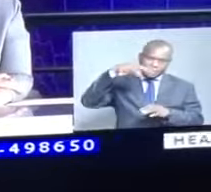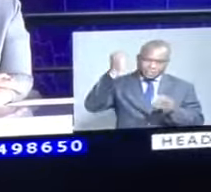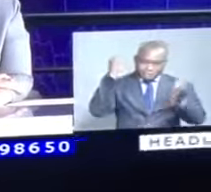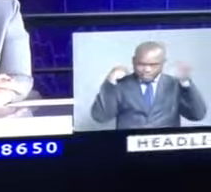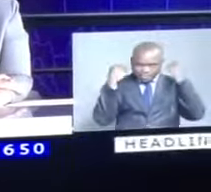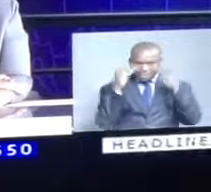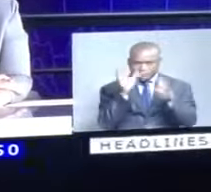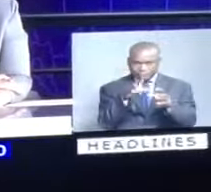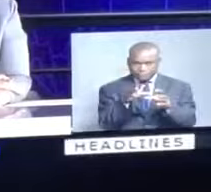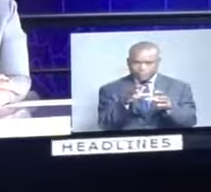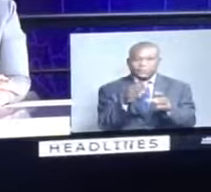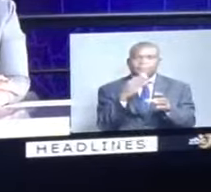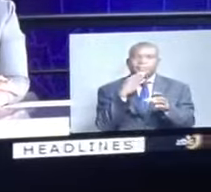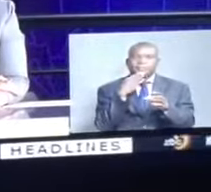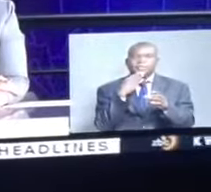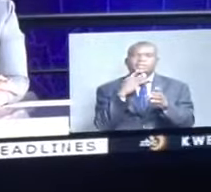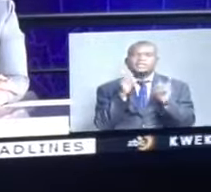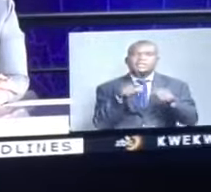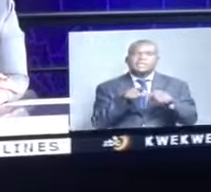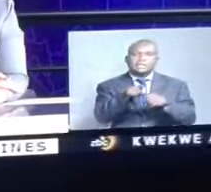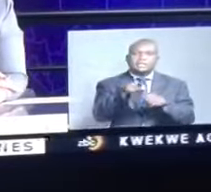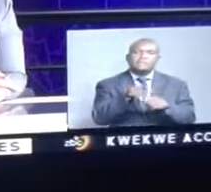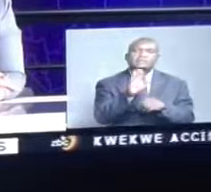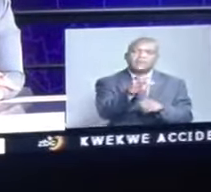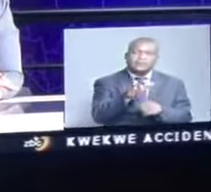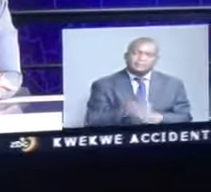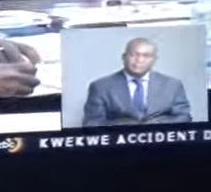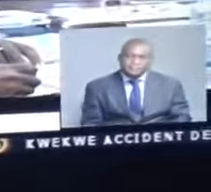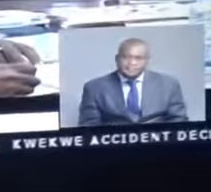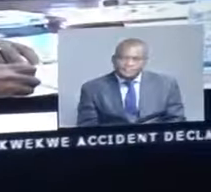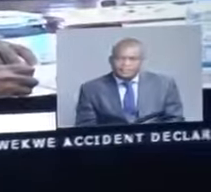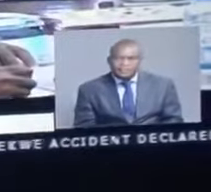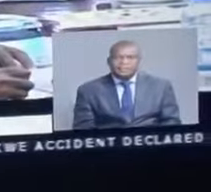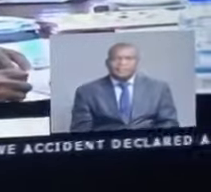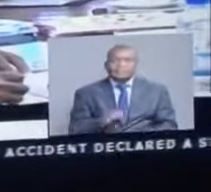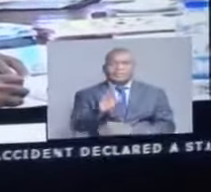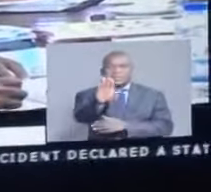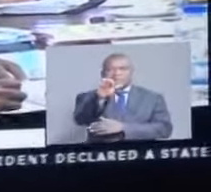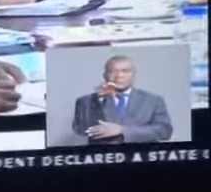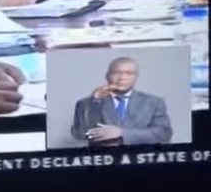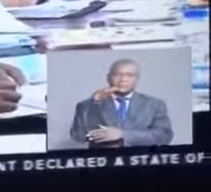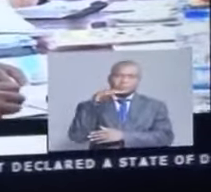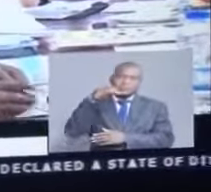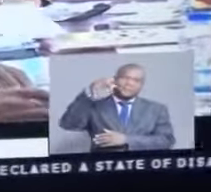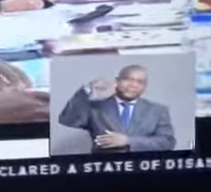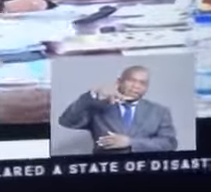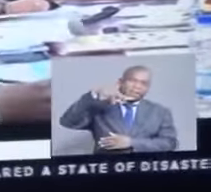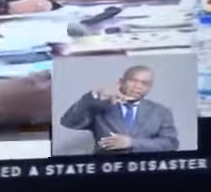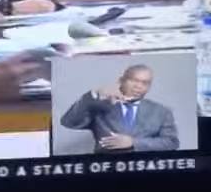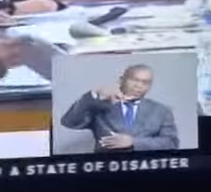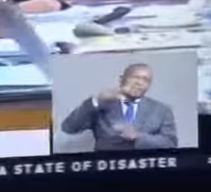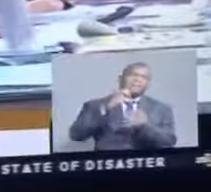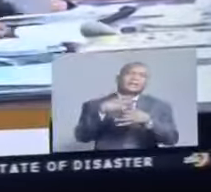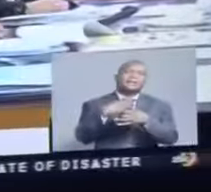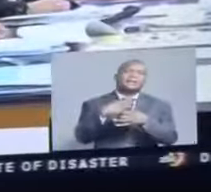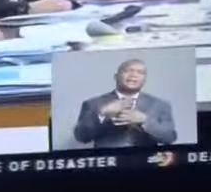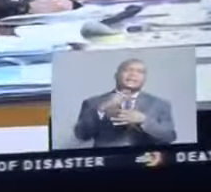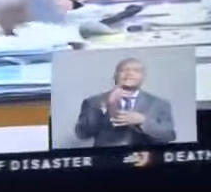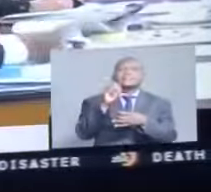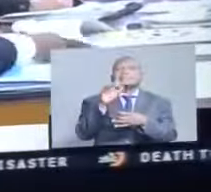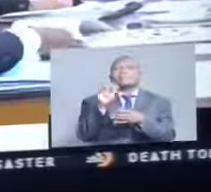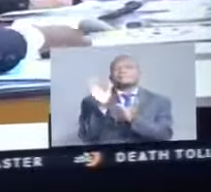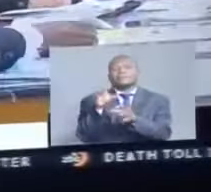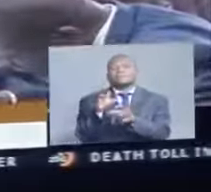at the 30-megawatt hydro plant. The Zimbabwe Power Company ZPC and the consortium consisting of a local